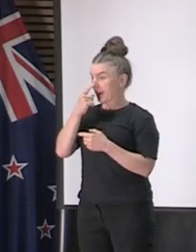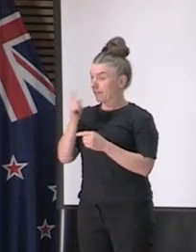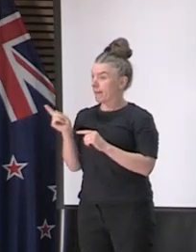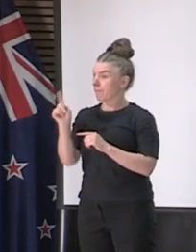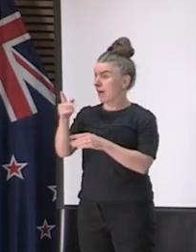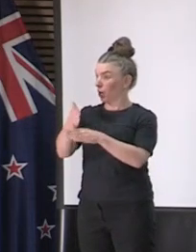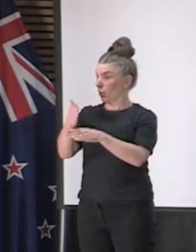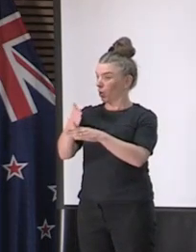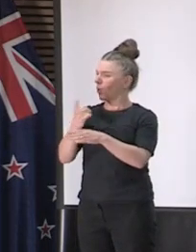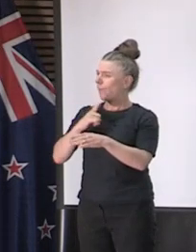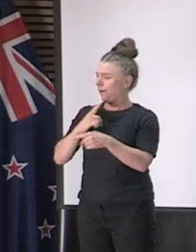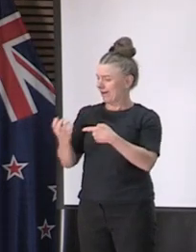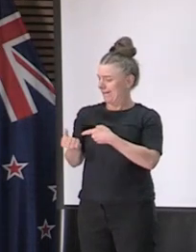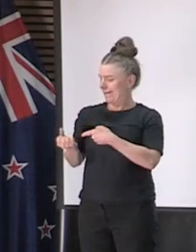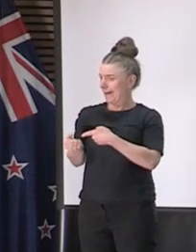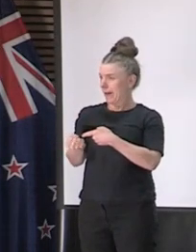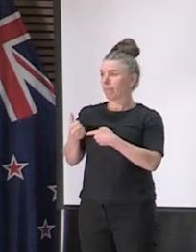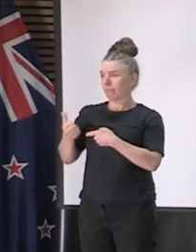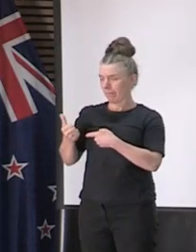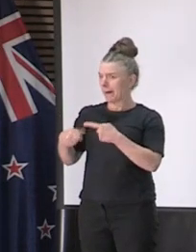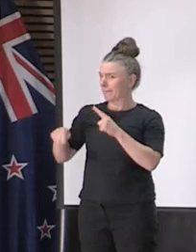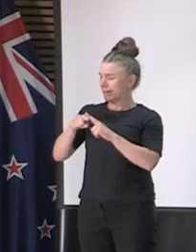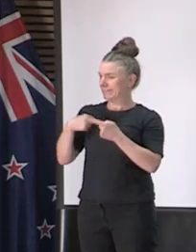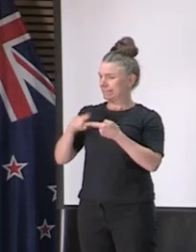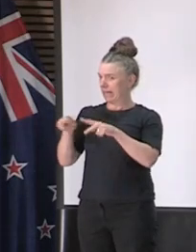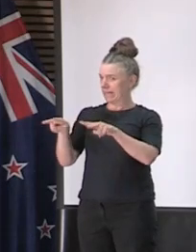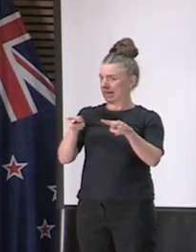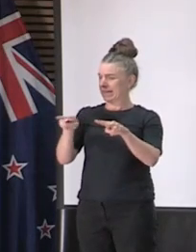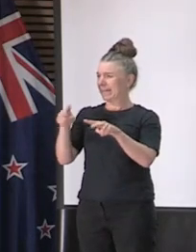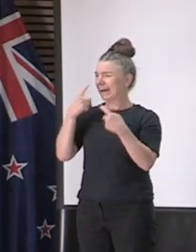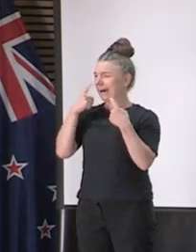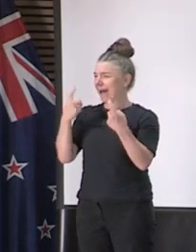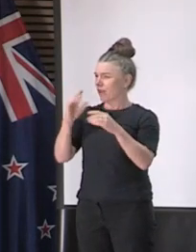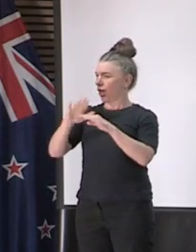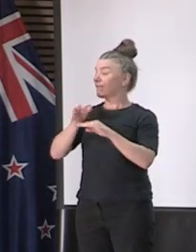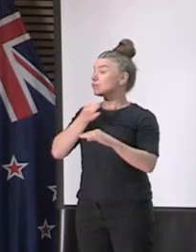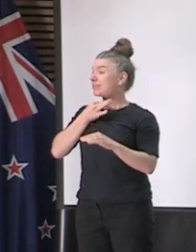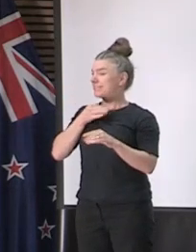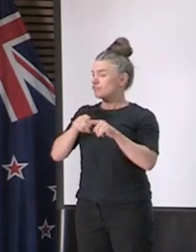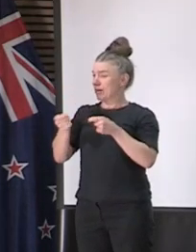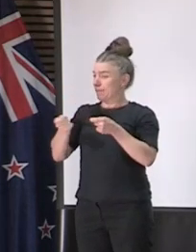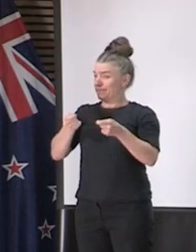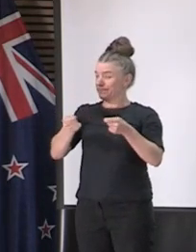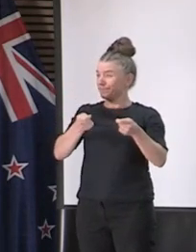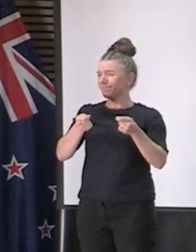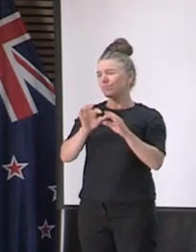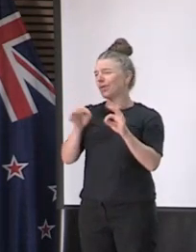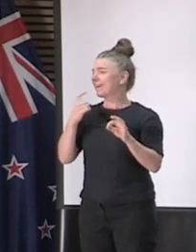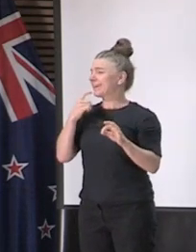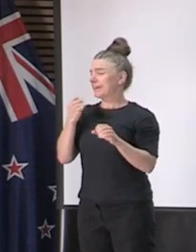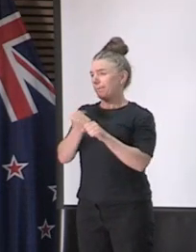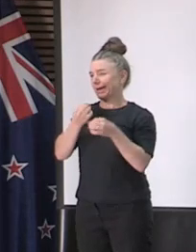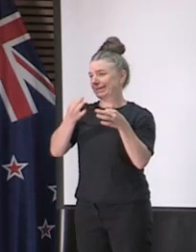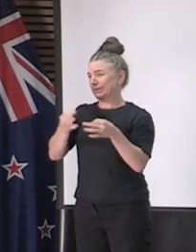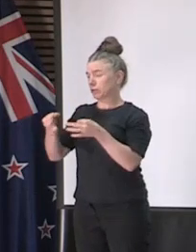their incomes flowing again, but also that we manage the risk. And that has meant some hard decisions, but hopefully ones